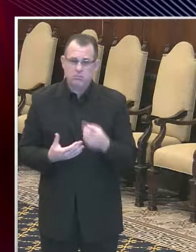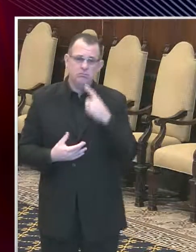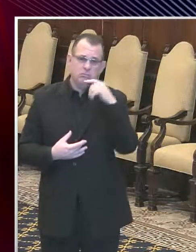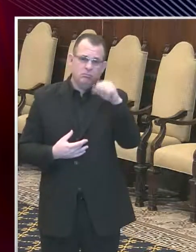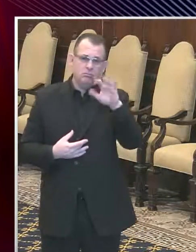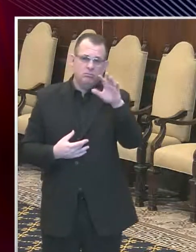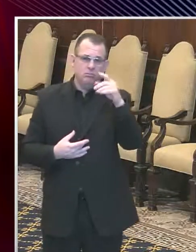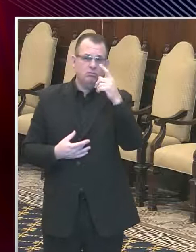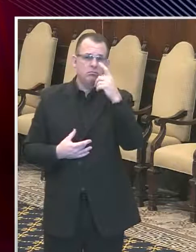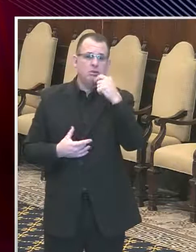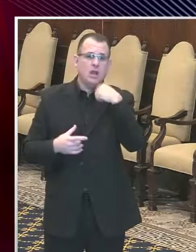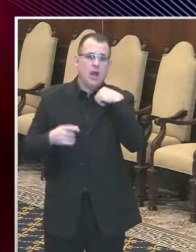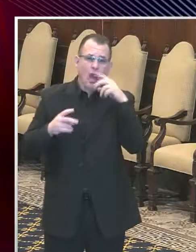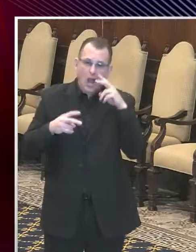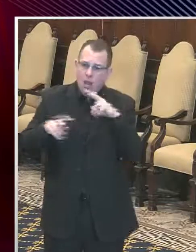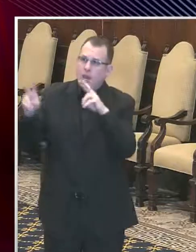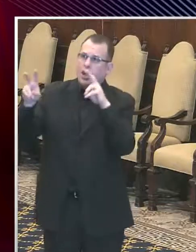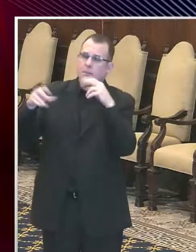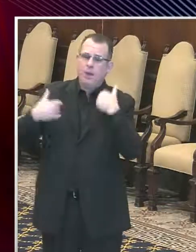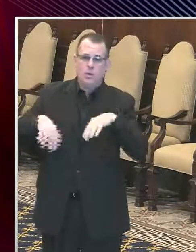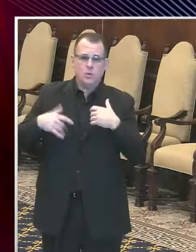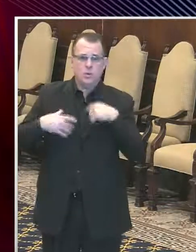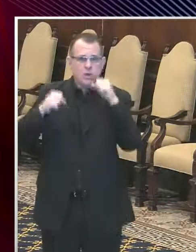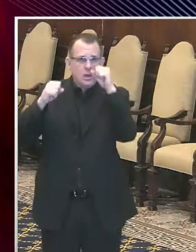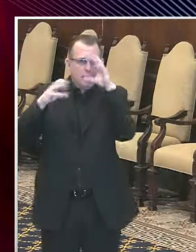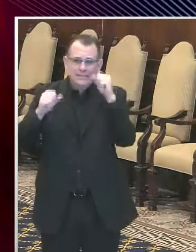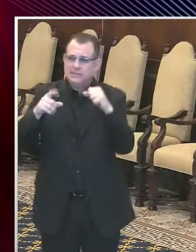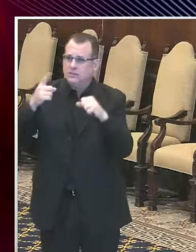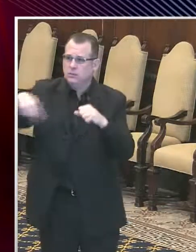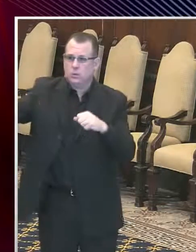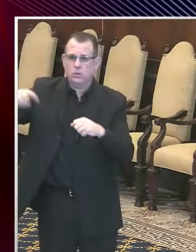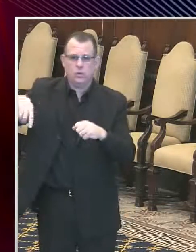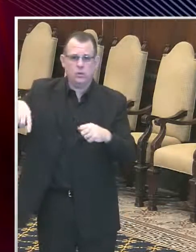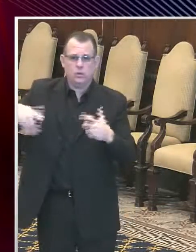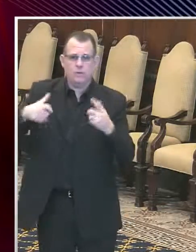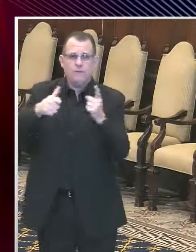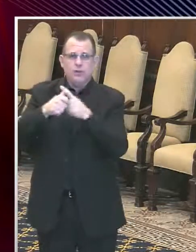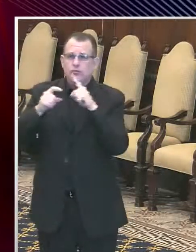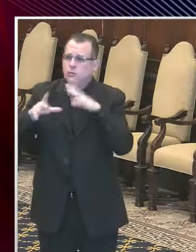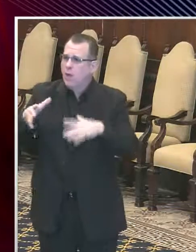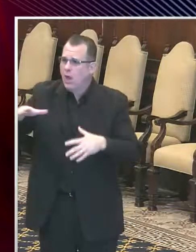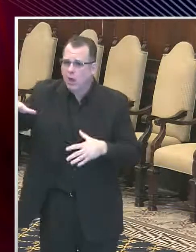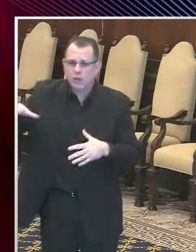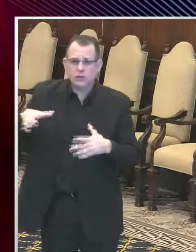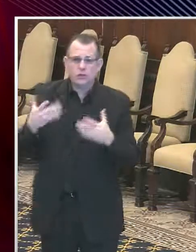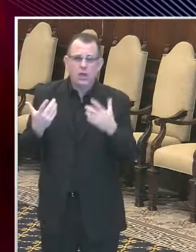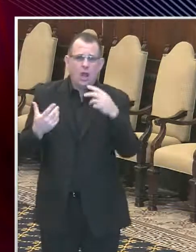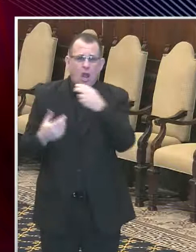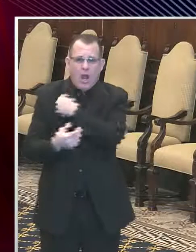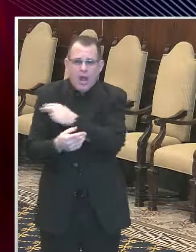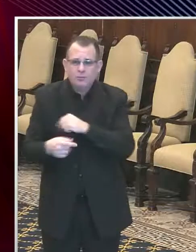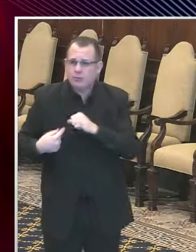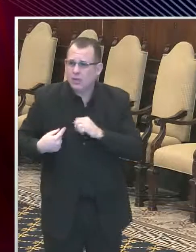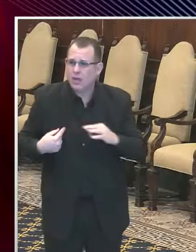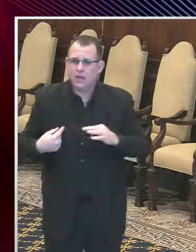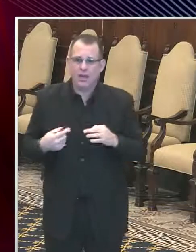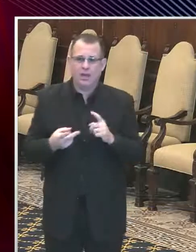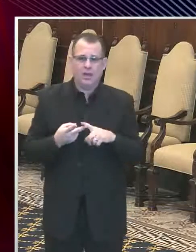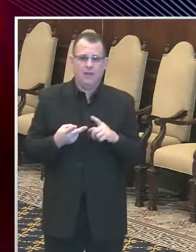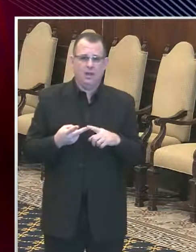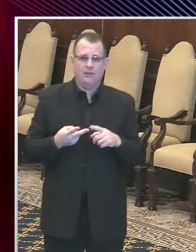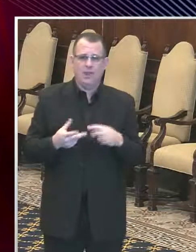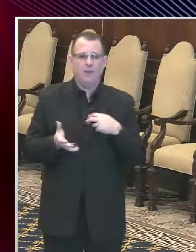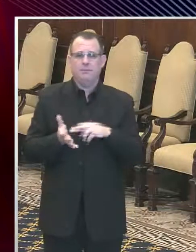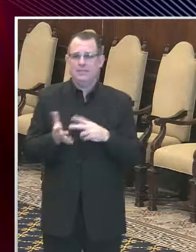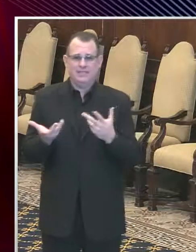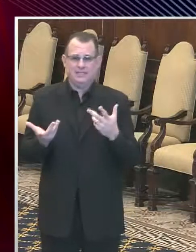admire and I'm amazed at the fact that, first responders, hospital personnel, even not only